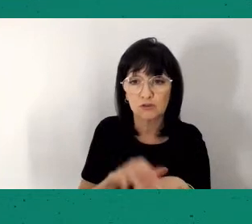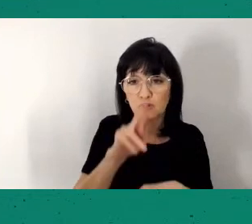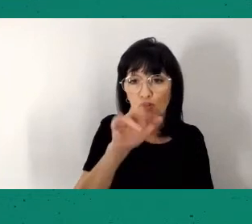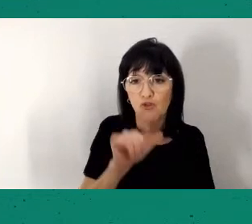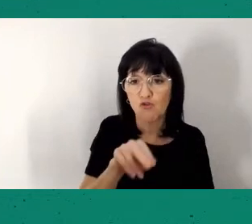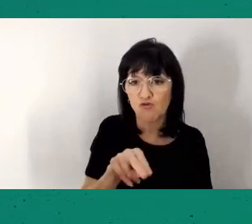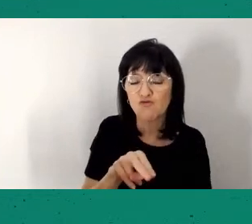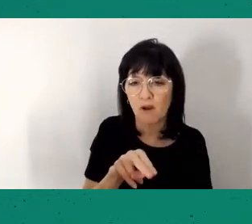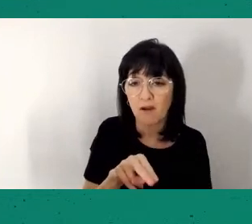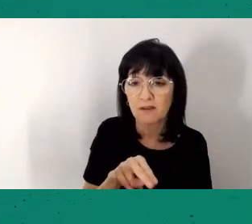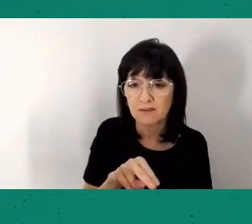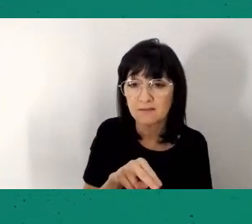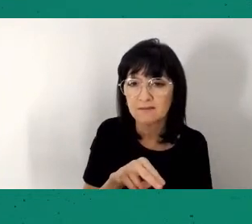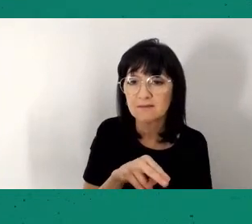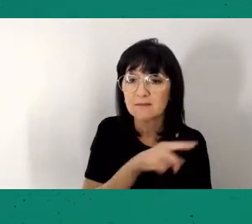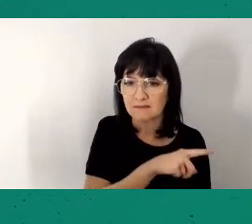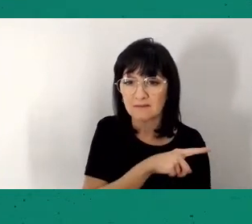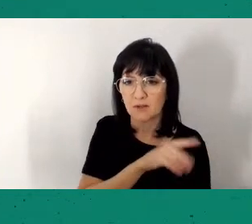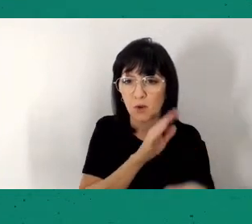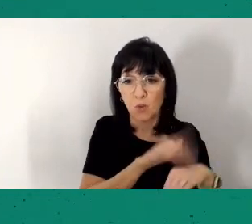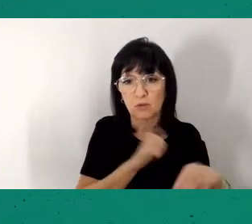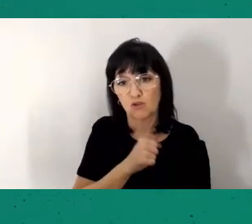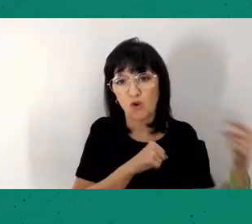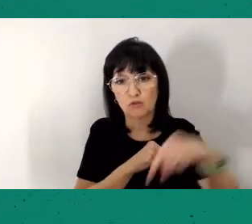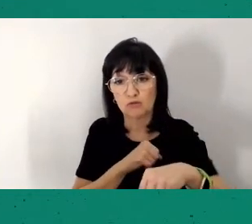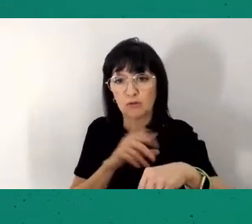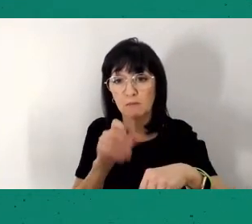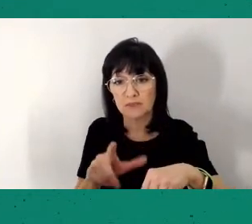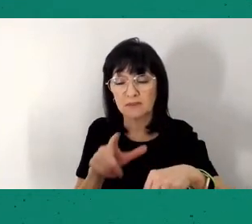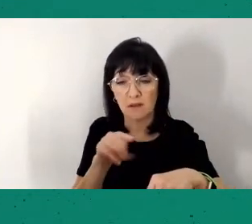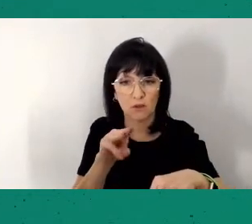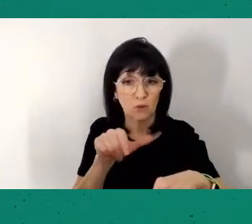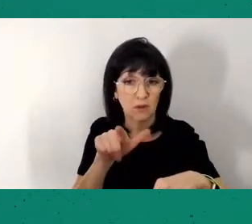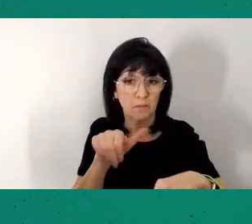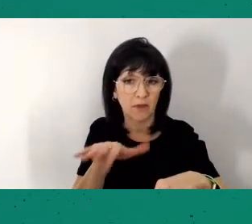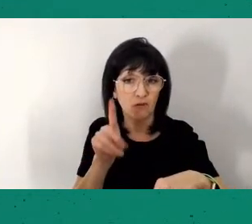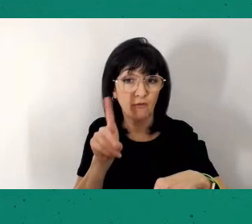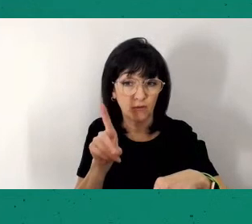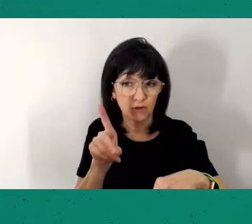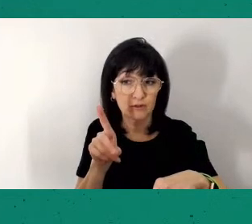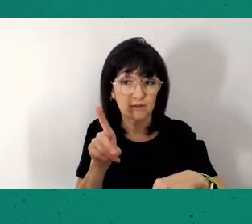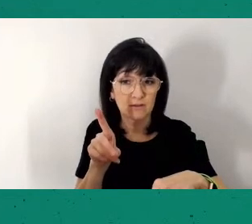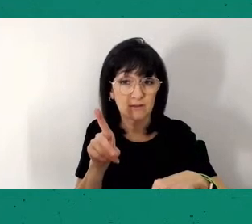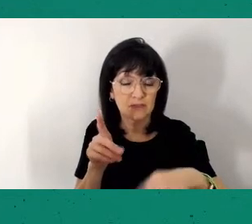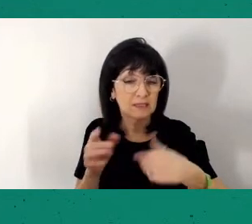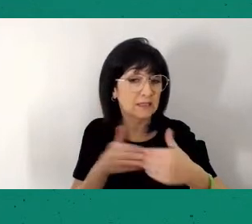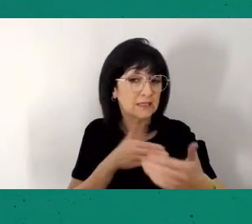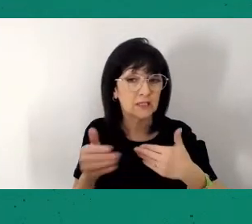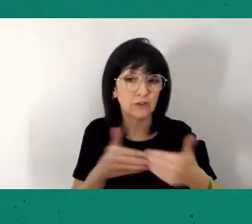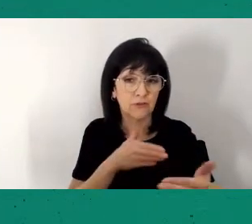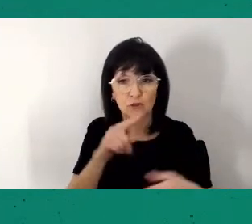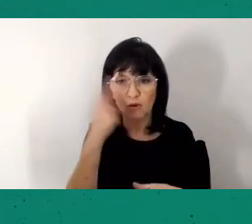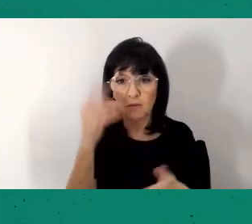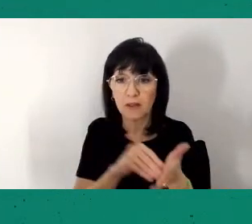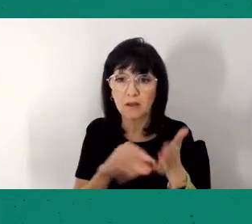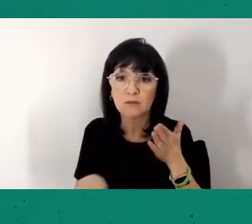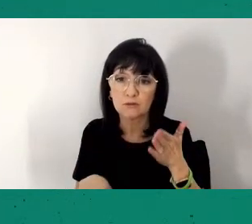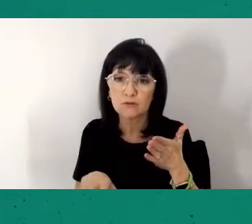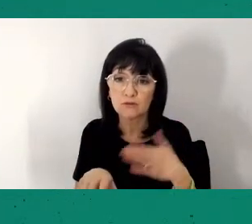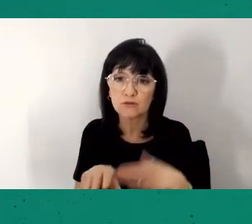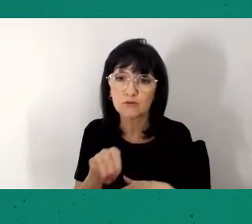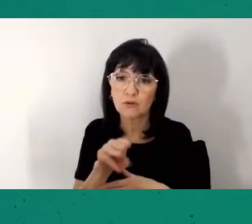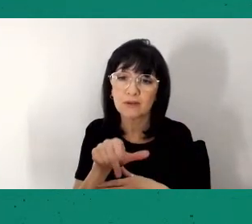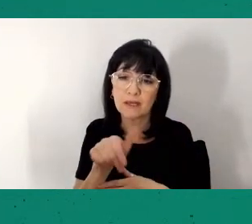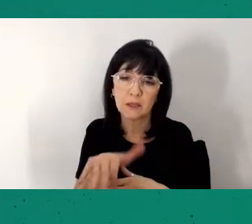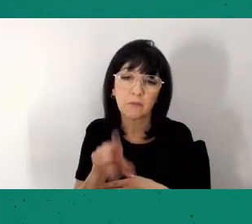Bowles was summoned to come to Delaware, to Milford, and even though the Black students, the Milford 11 that